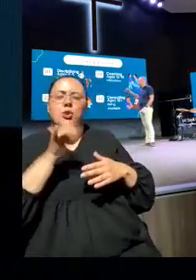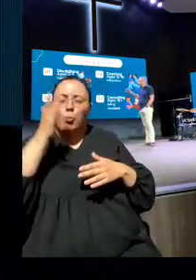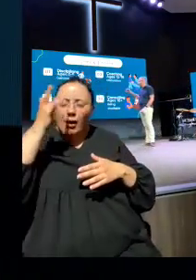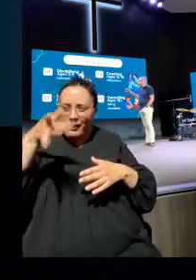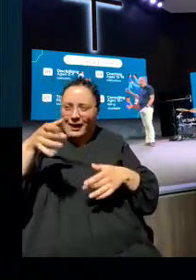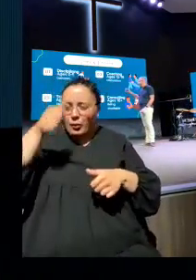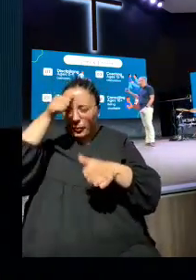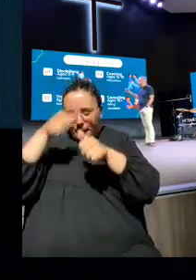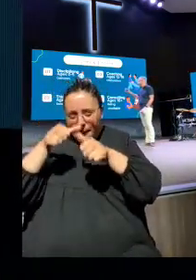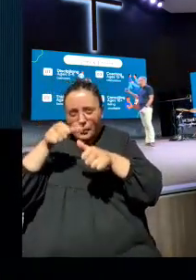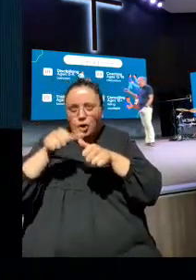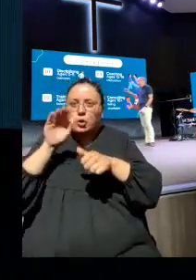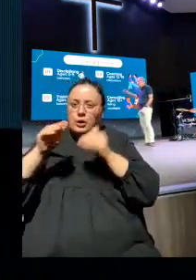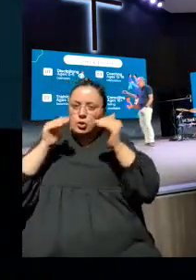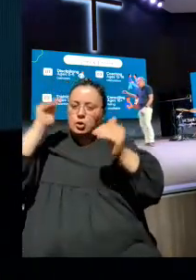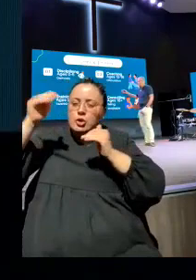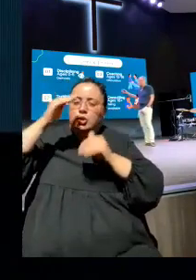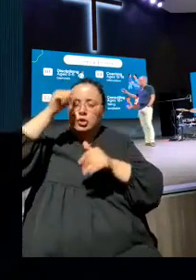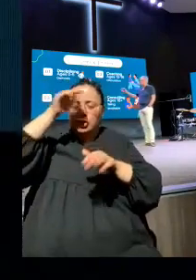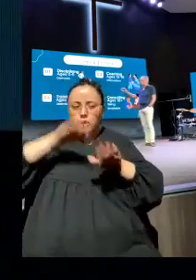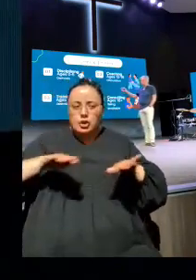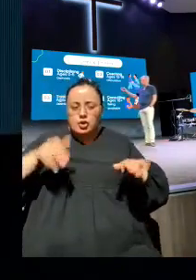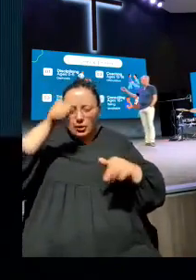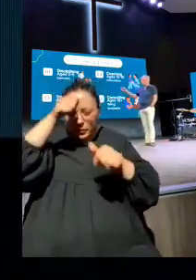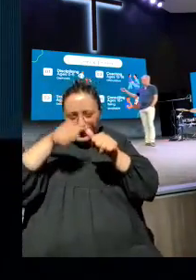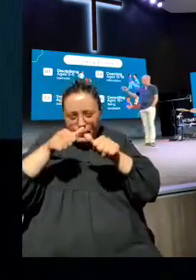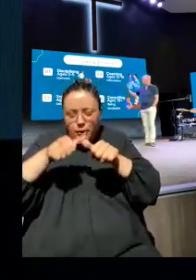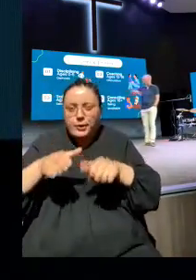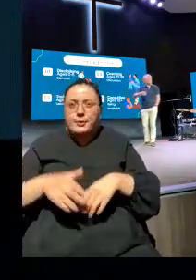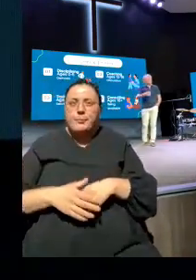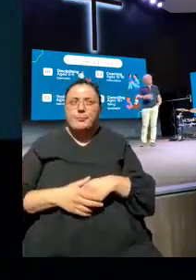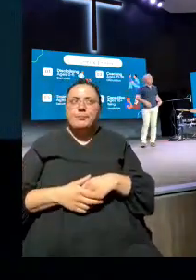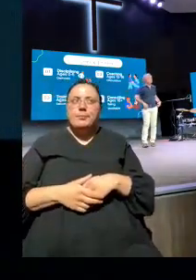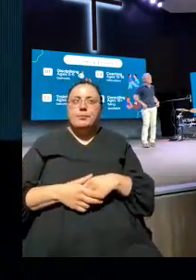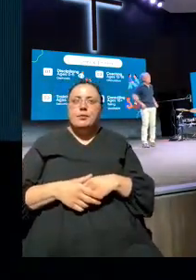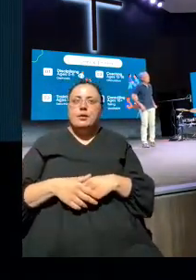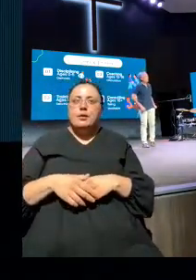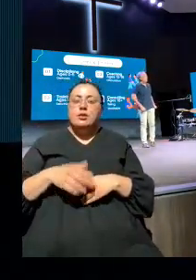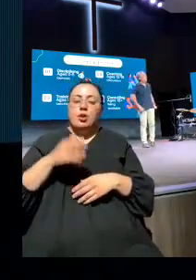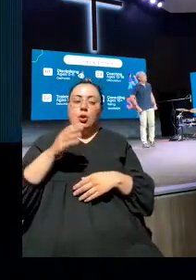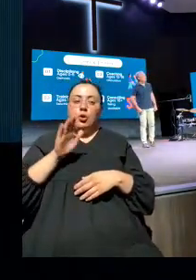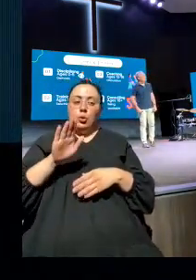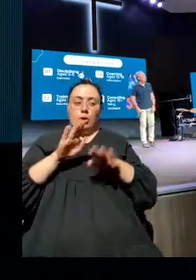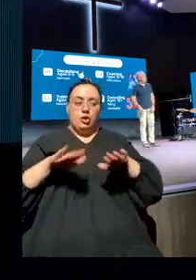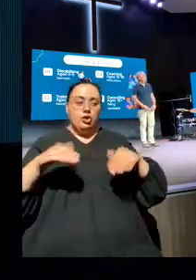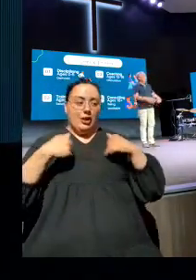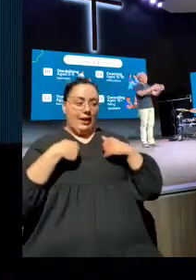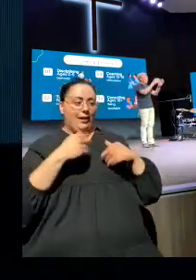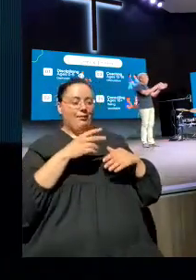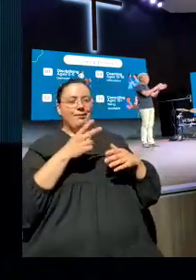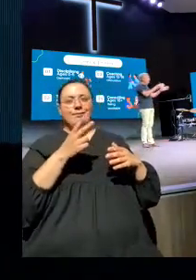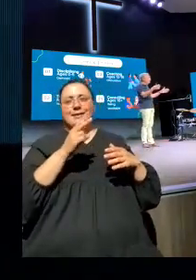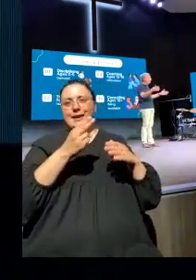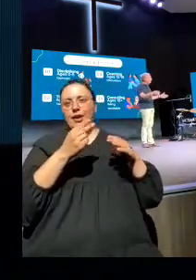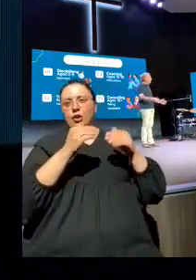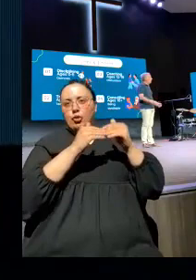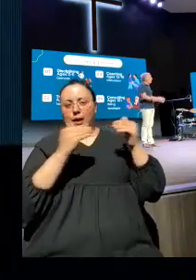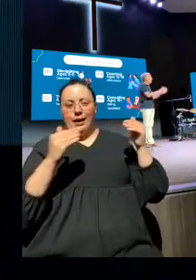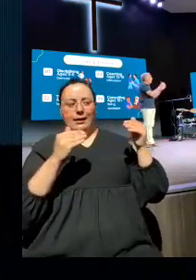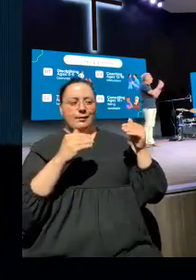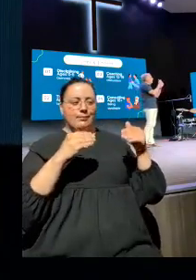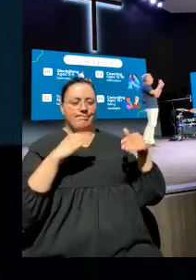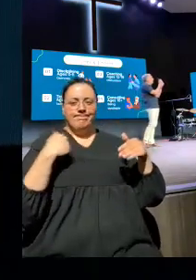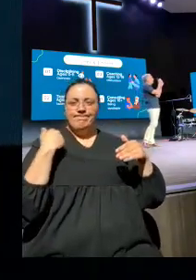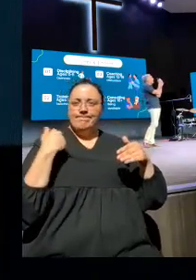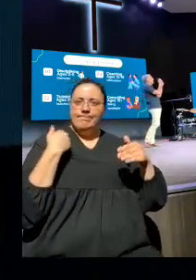you the second grade Bible, use it. Open the Bible with your kids. Read them the devotions.